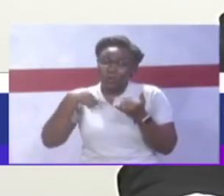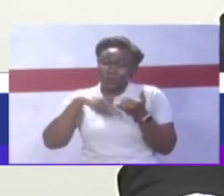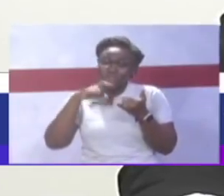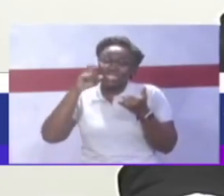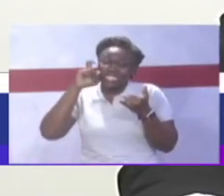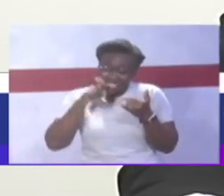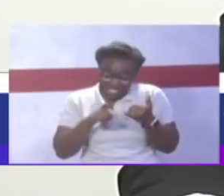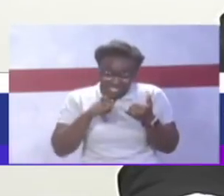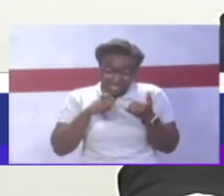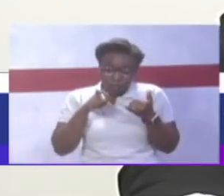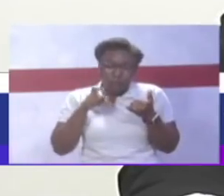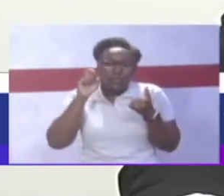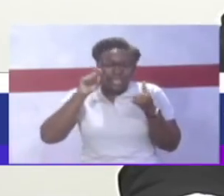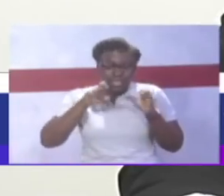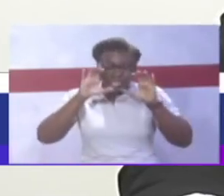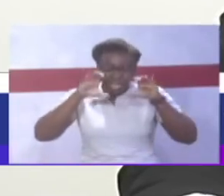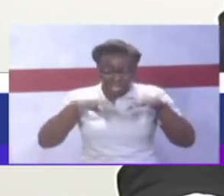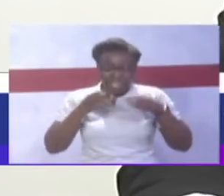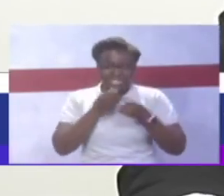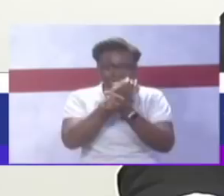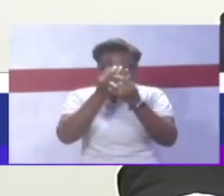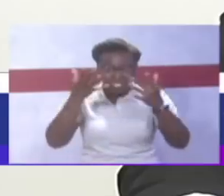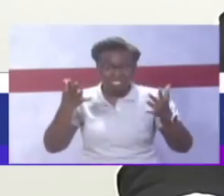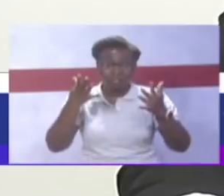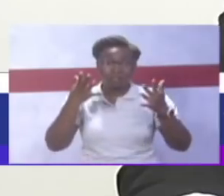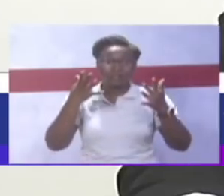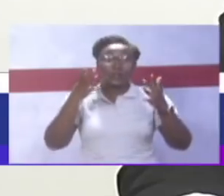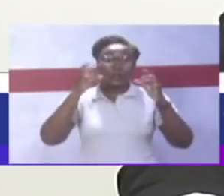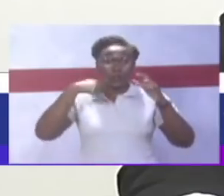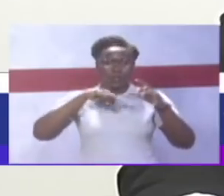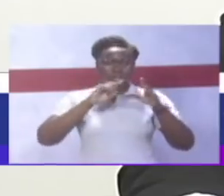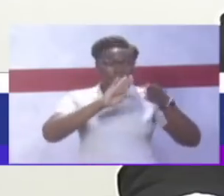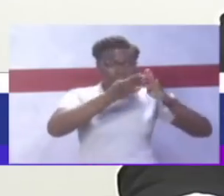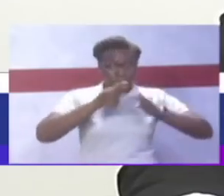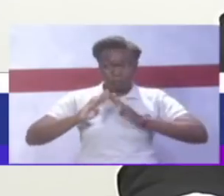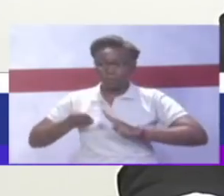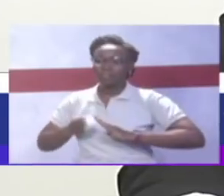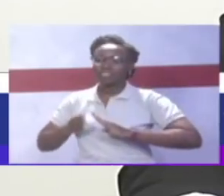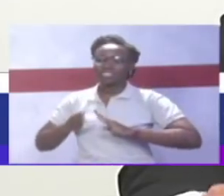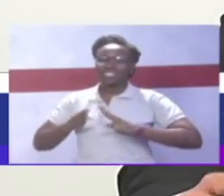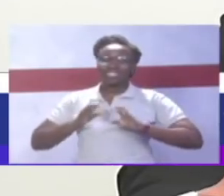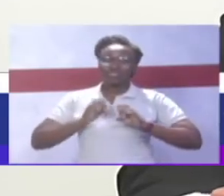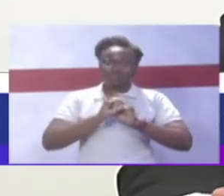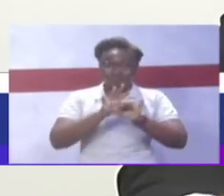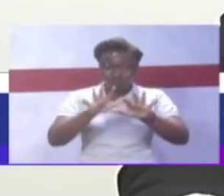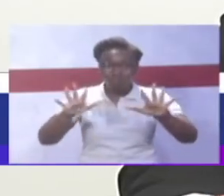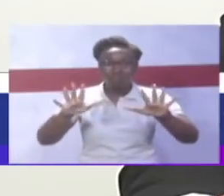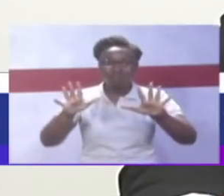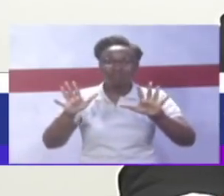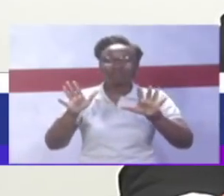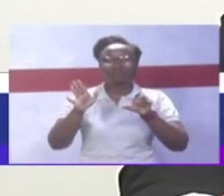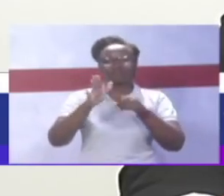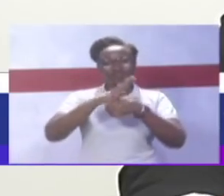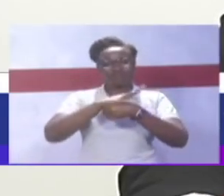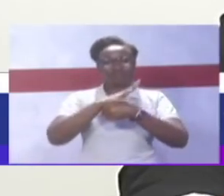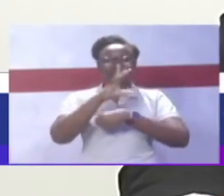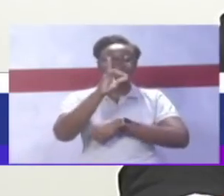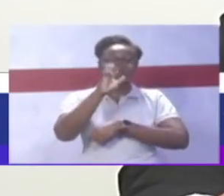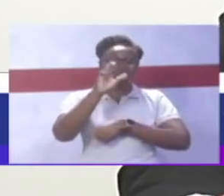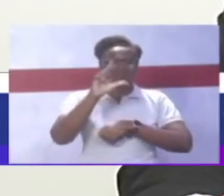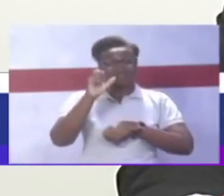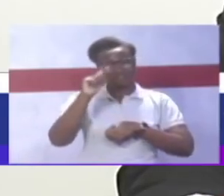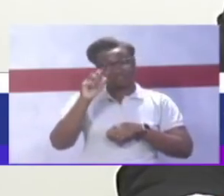spread of Delta, albeit in the early stages. With regards to the second question, as it relates to the Honorable Prime Minister would have mentioned